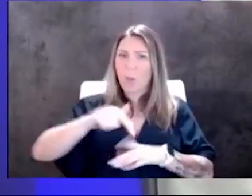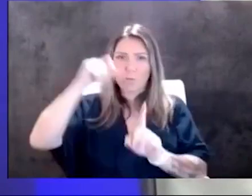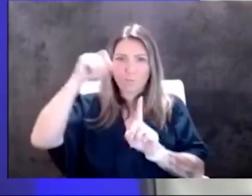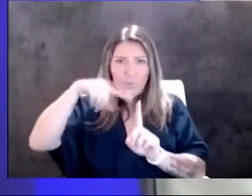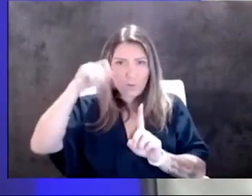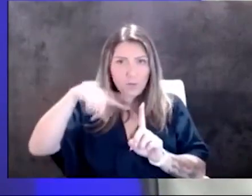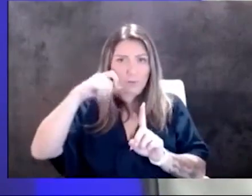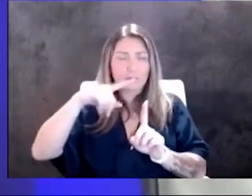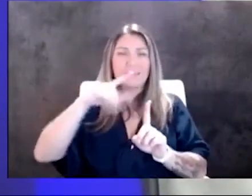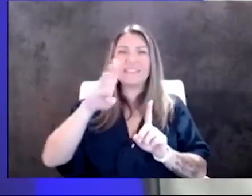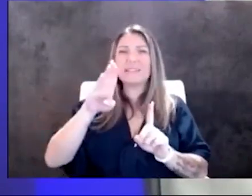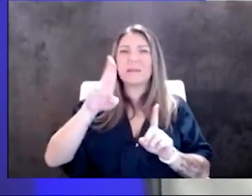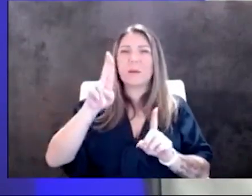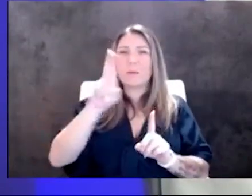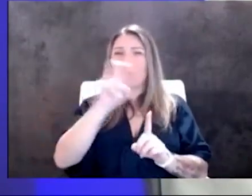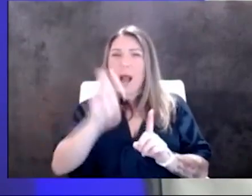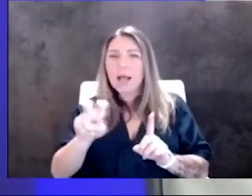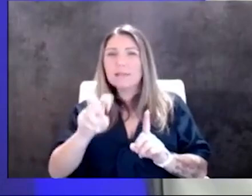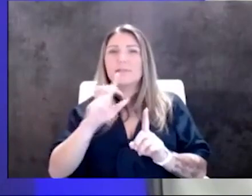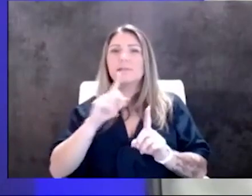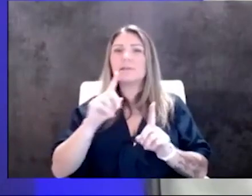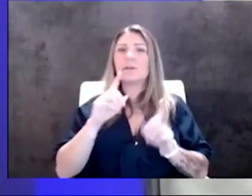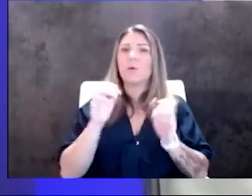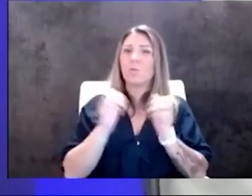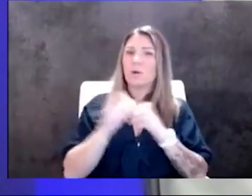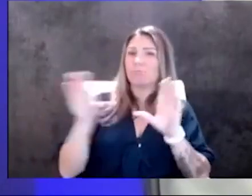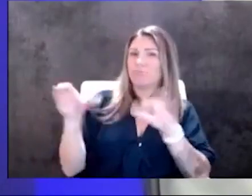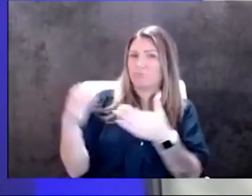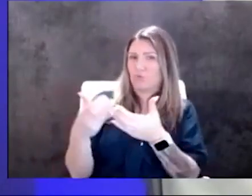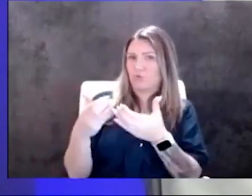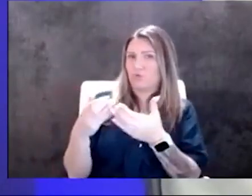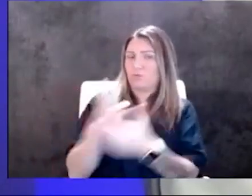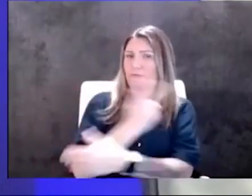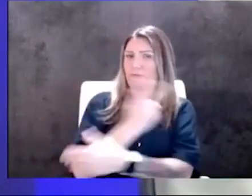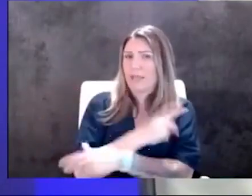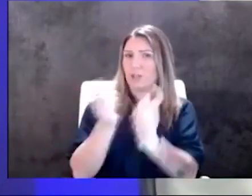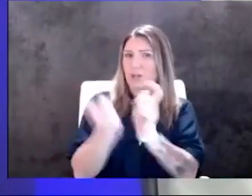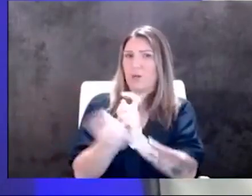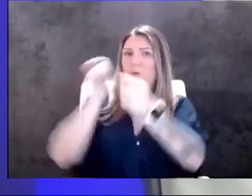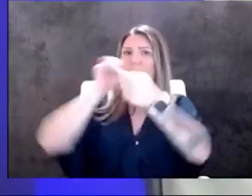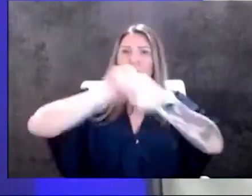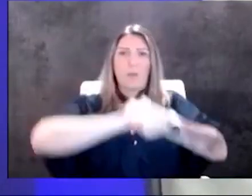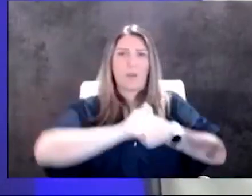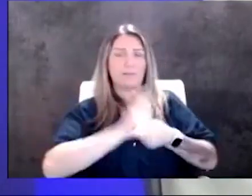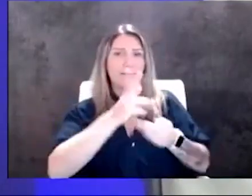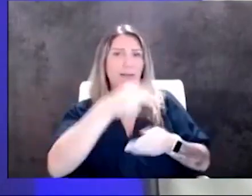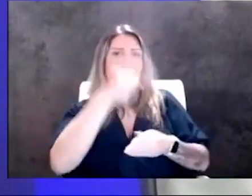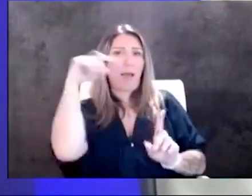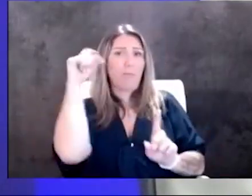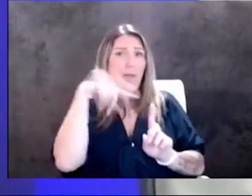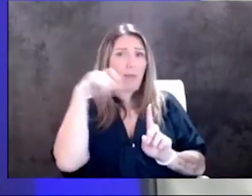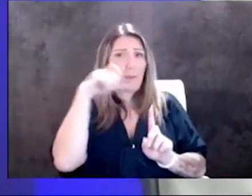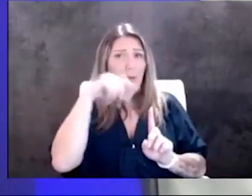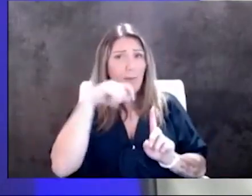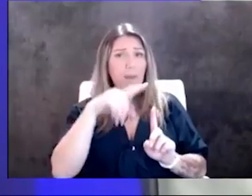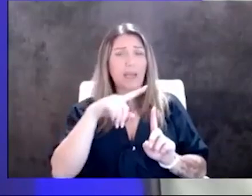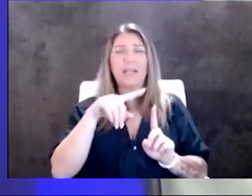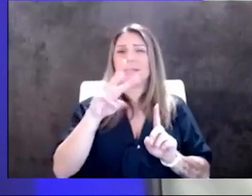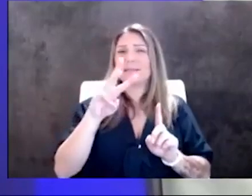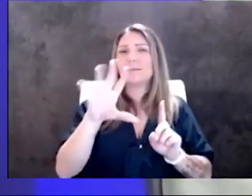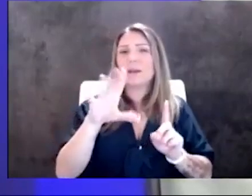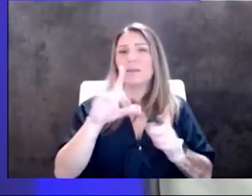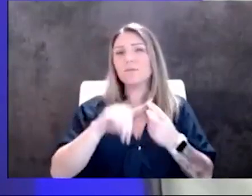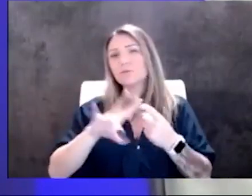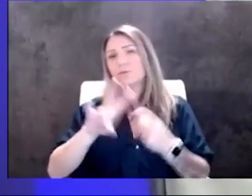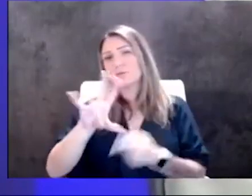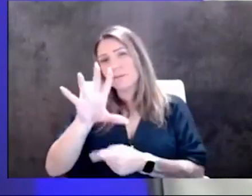and paresthesia. What we did in a cohort of patients is that we actually converted them to that higher frequency, and about 65 to 70% of those patients we were able to get better